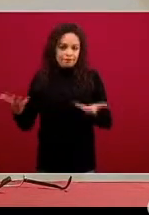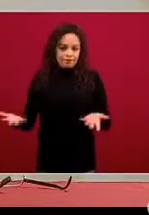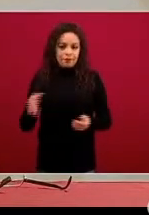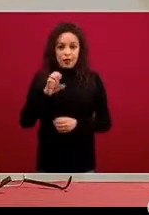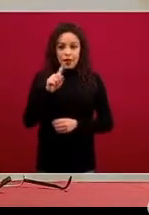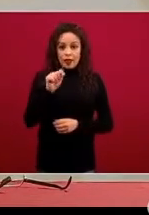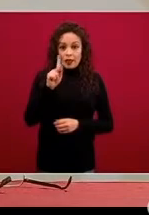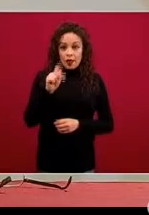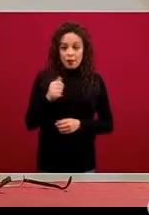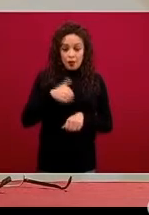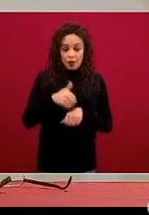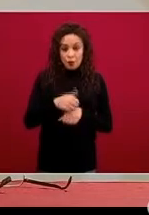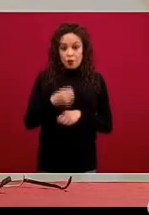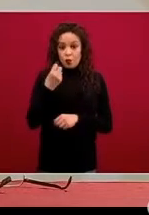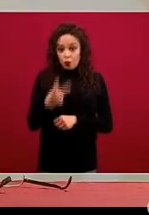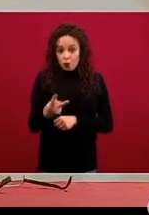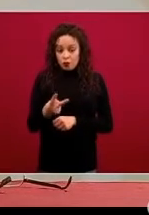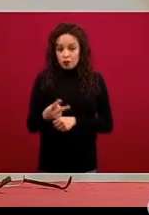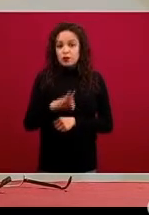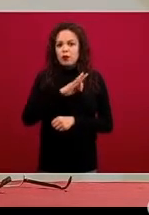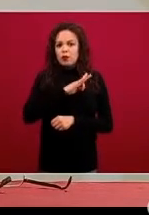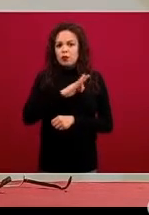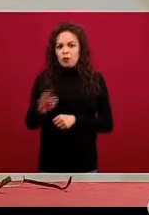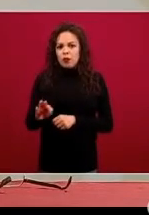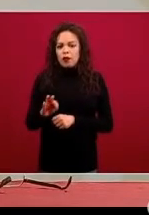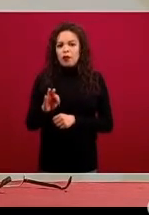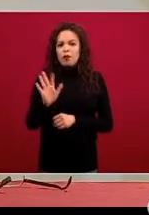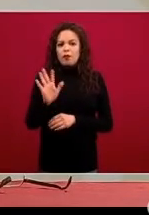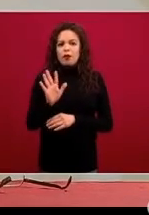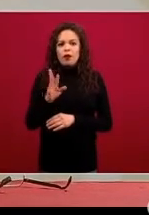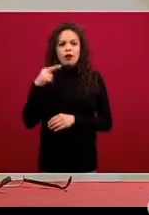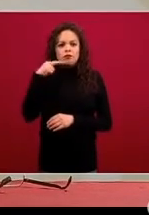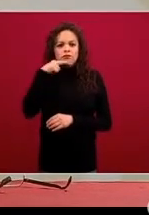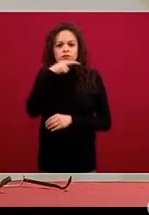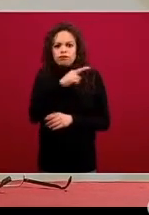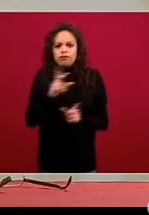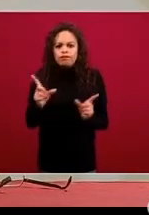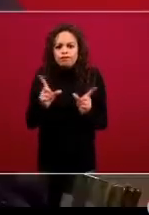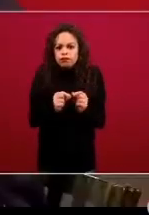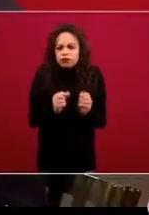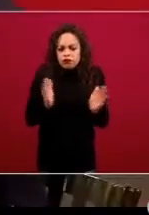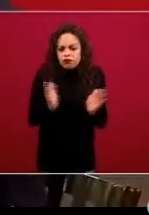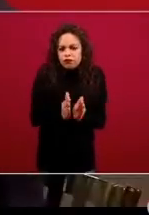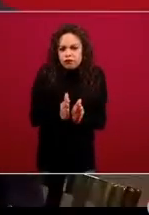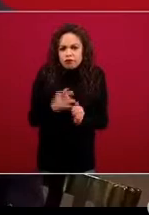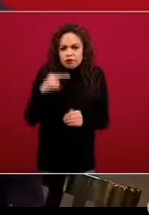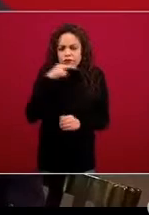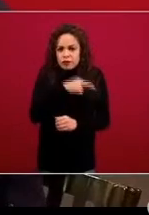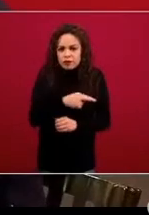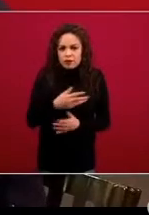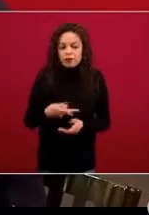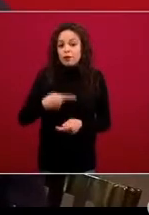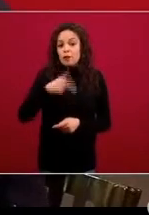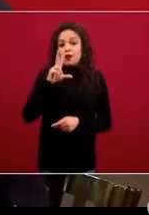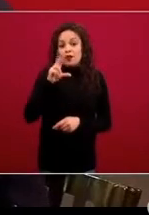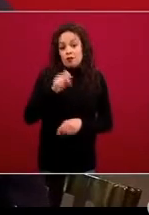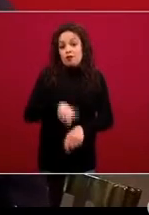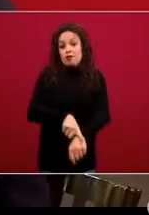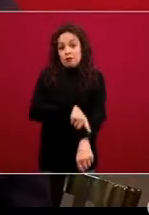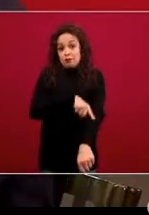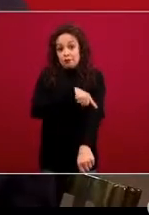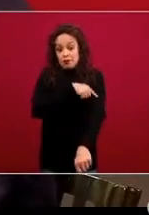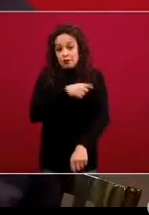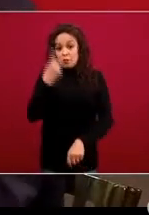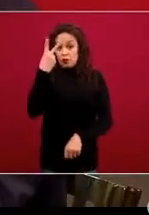their qualities as different possible scenarios. I mean, they didn't